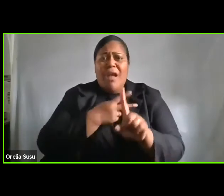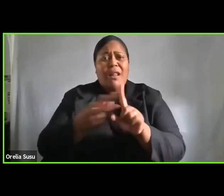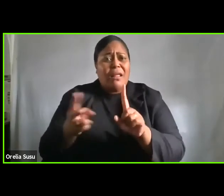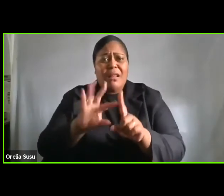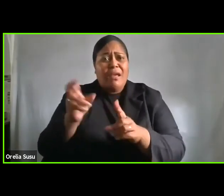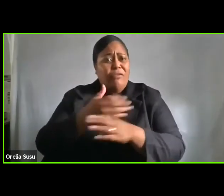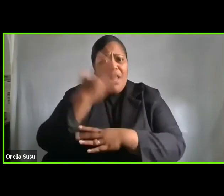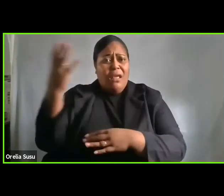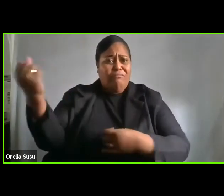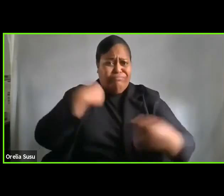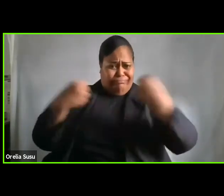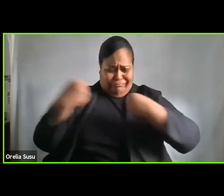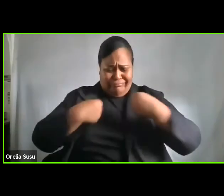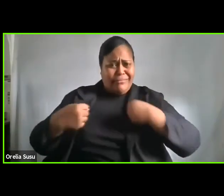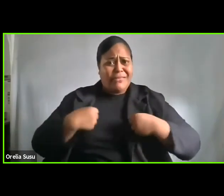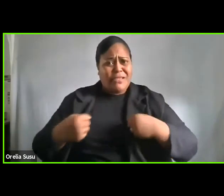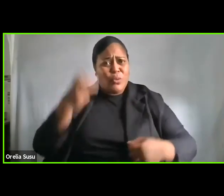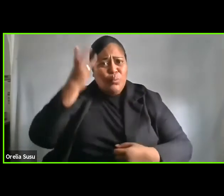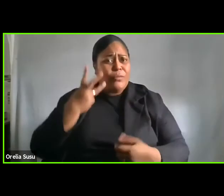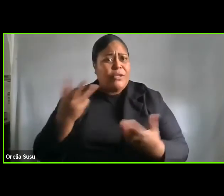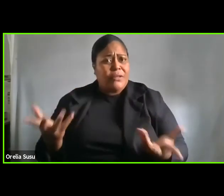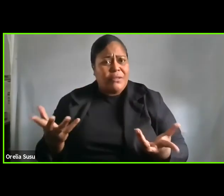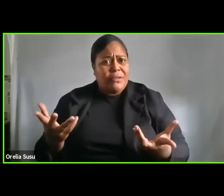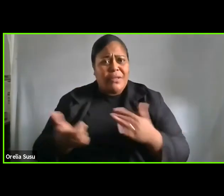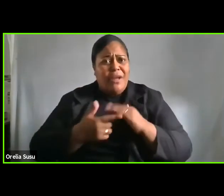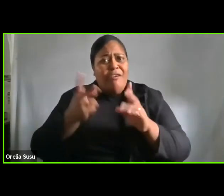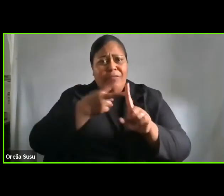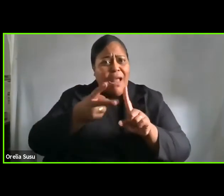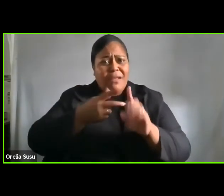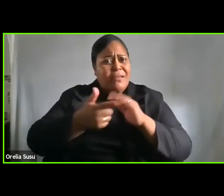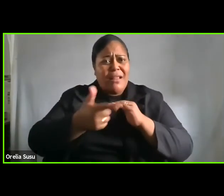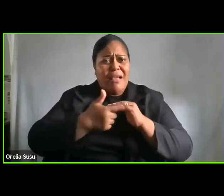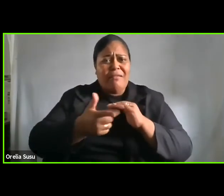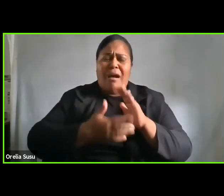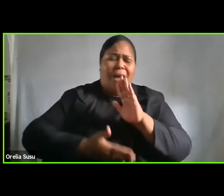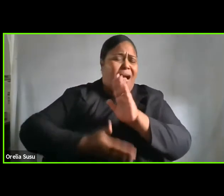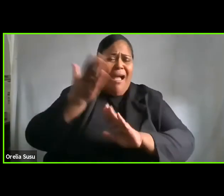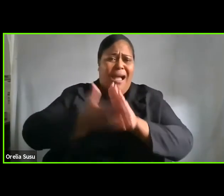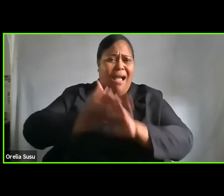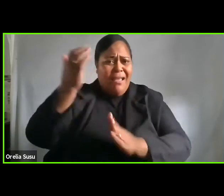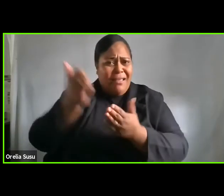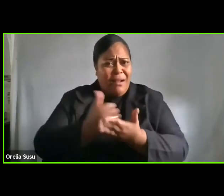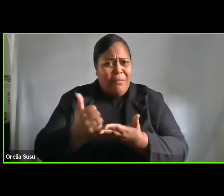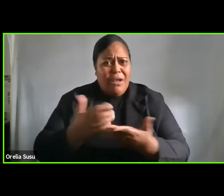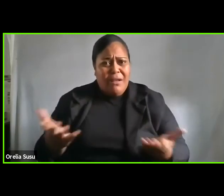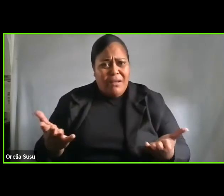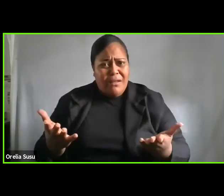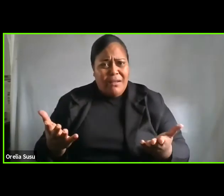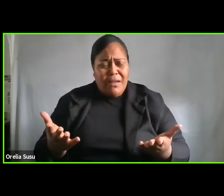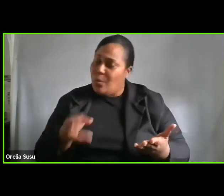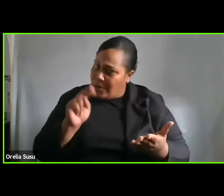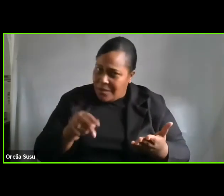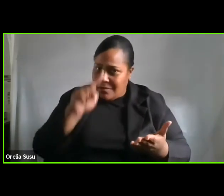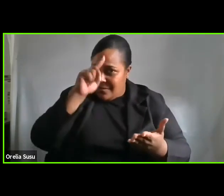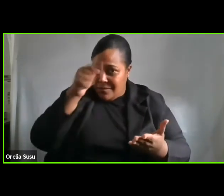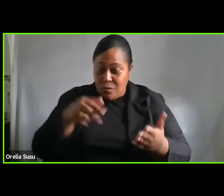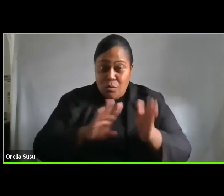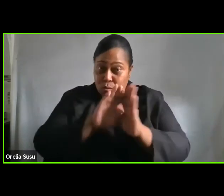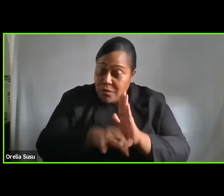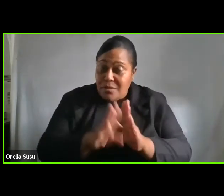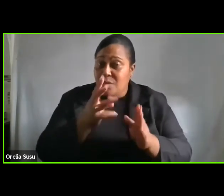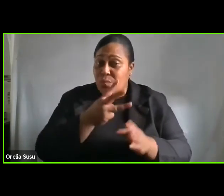when the level of violence is so high. So let's tackle that as a top-of-the-line issue for resilience work. And let's tackle the